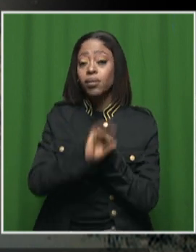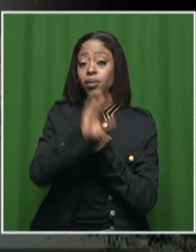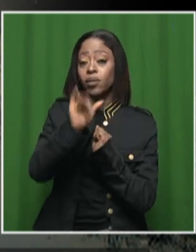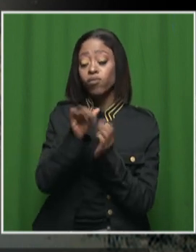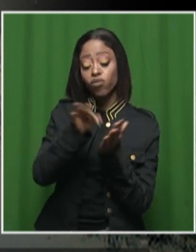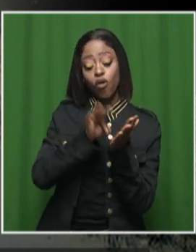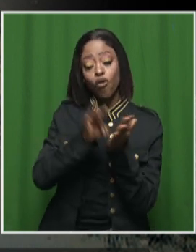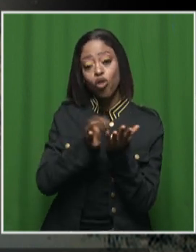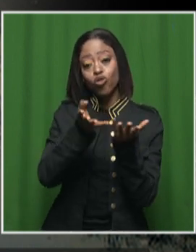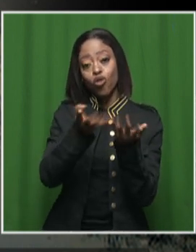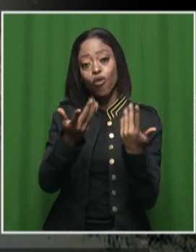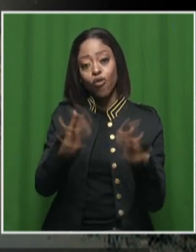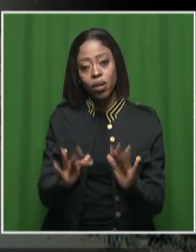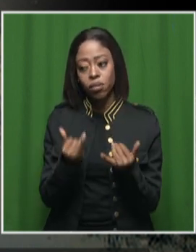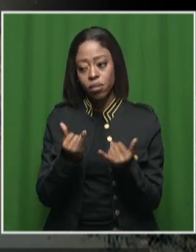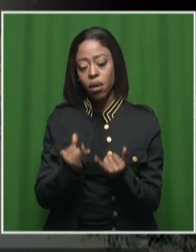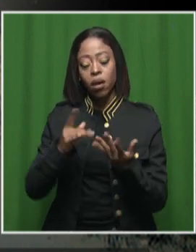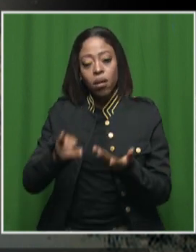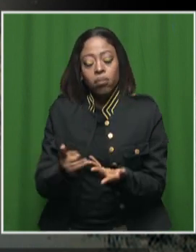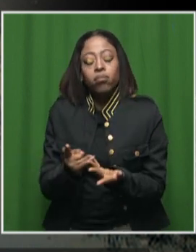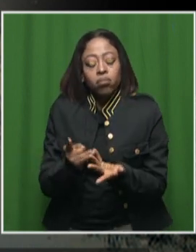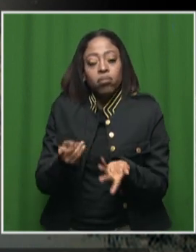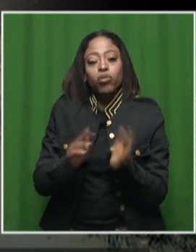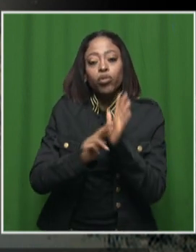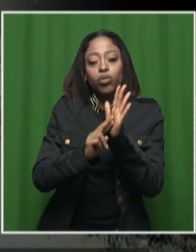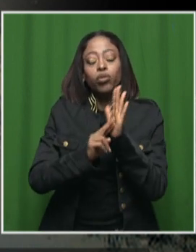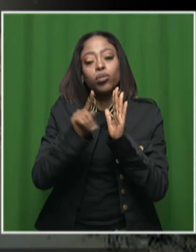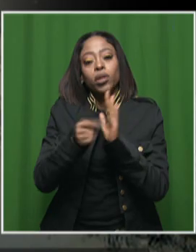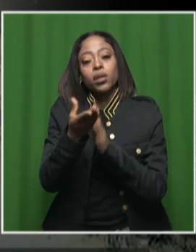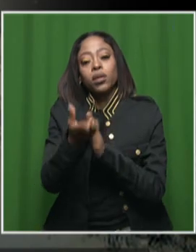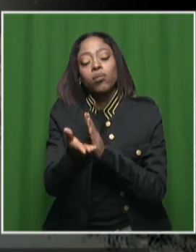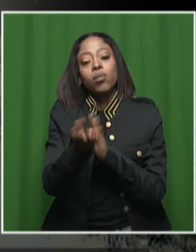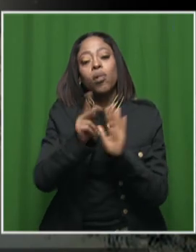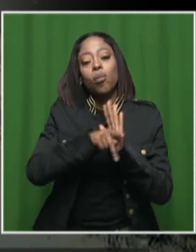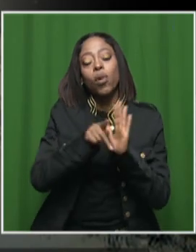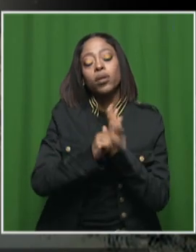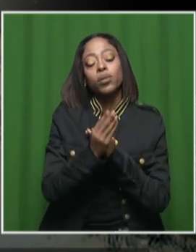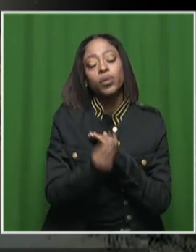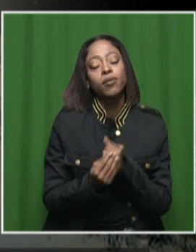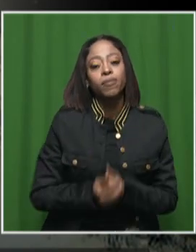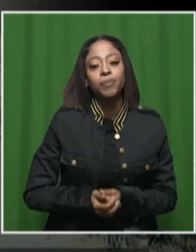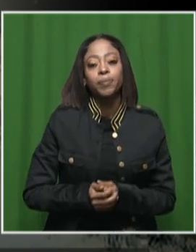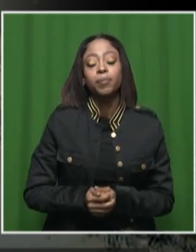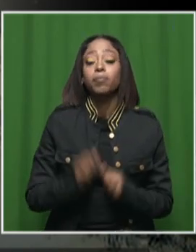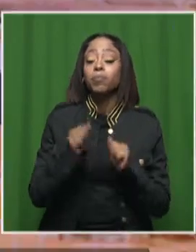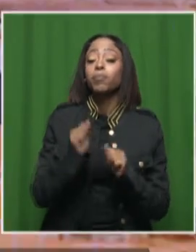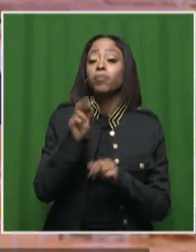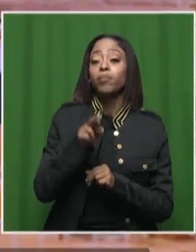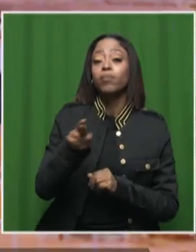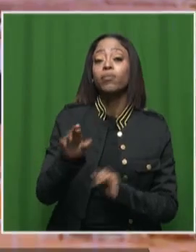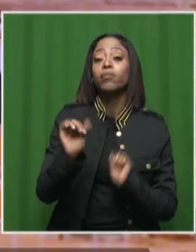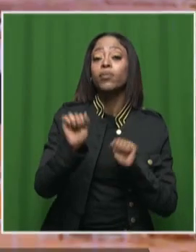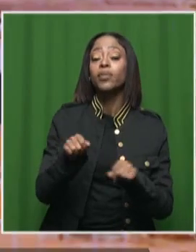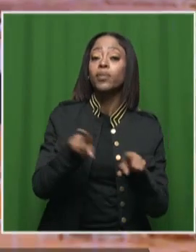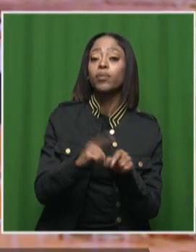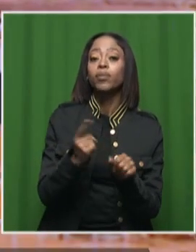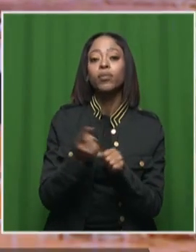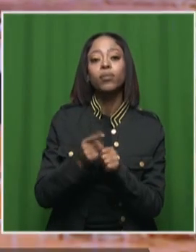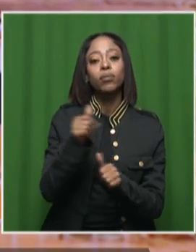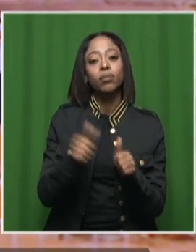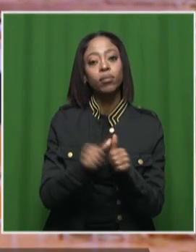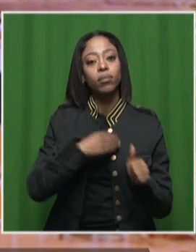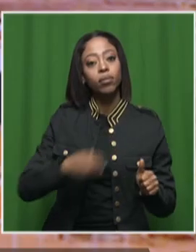views, and they must find expression, therefore, in the policy program that is put forward. Yeah, and certainly the Deputy President